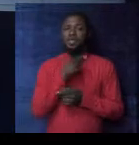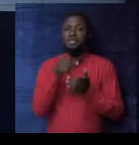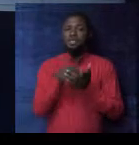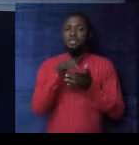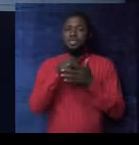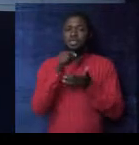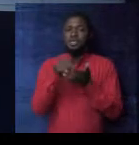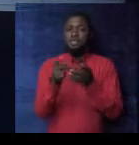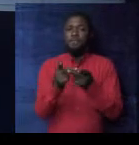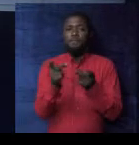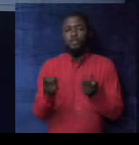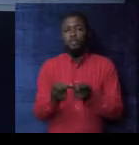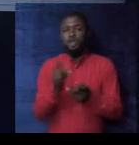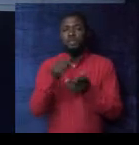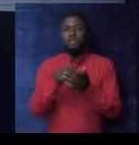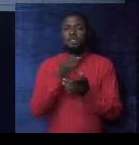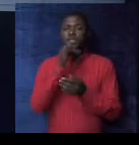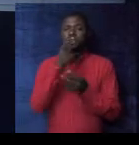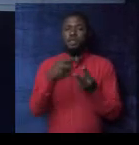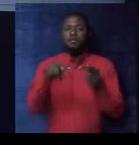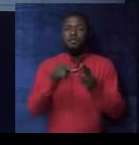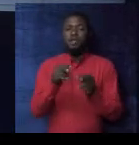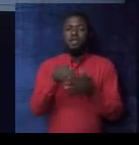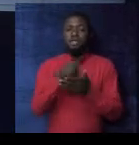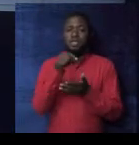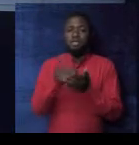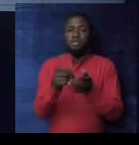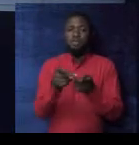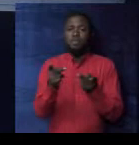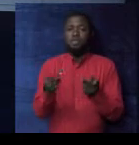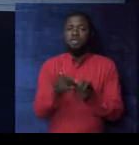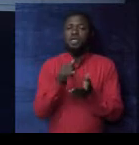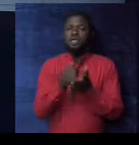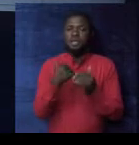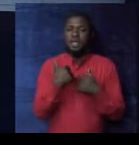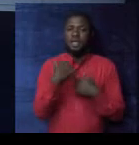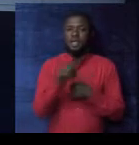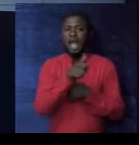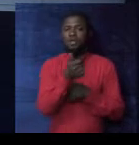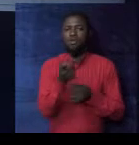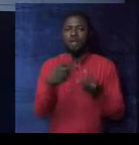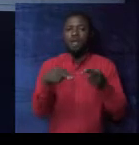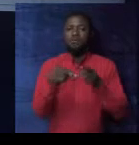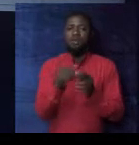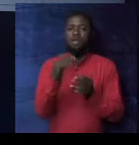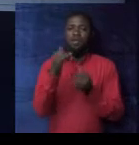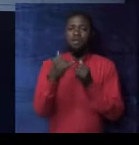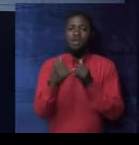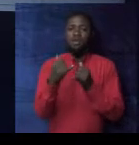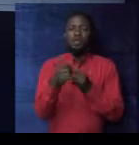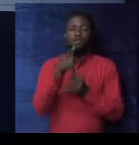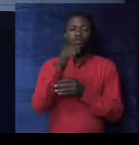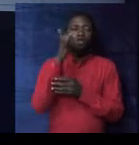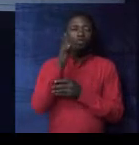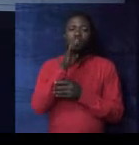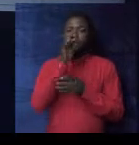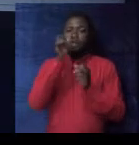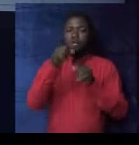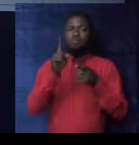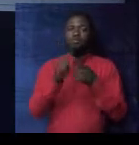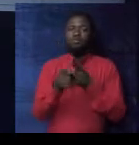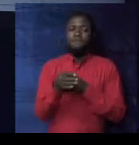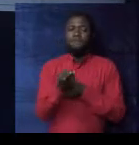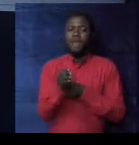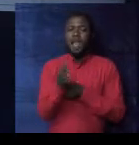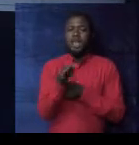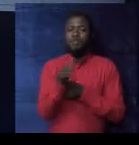this digit is in this position, then this is the value. Okay, it's in this position, then it has another value. Okay, and finally,